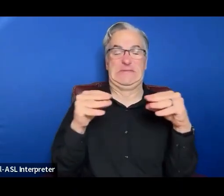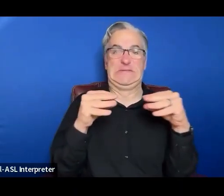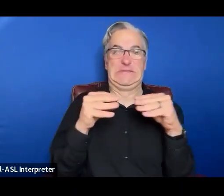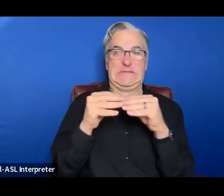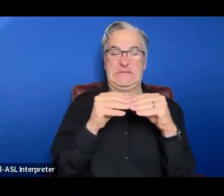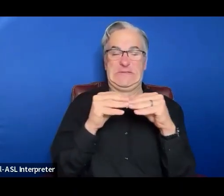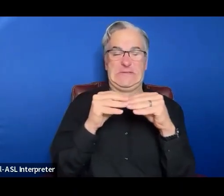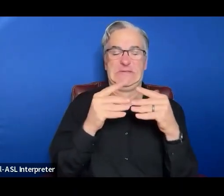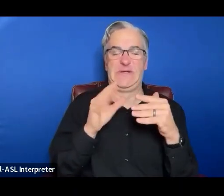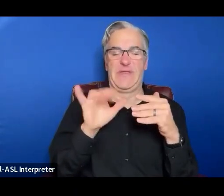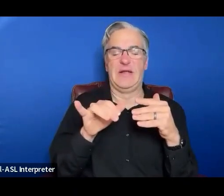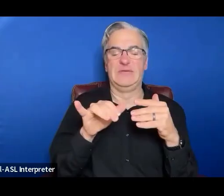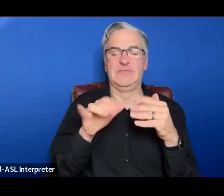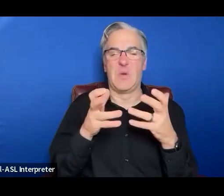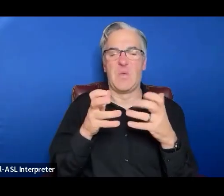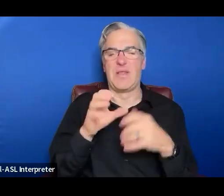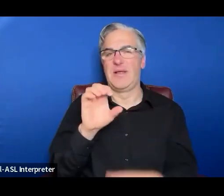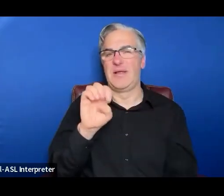over the estate.